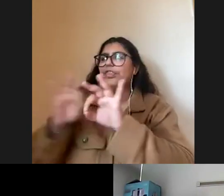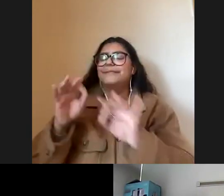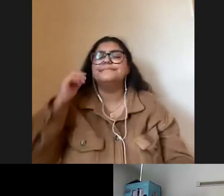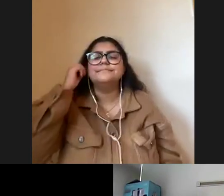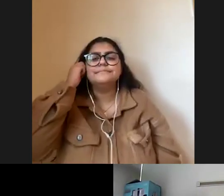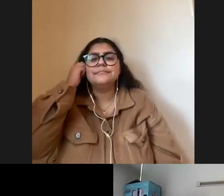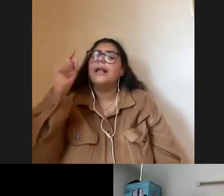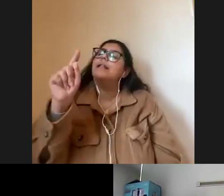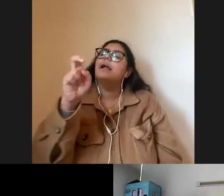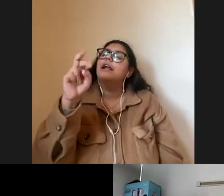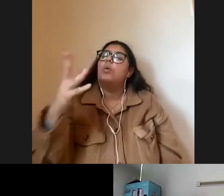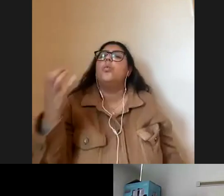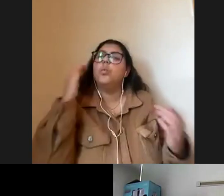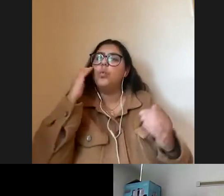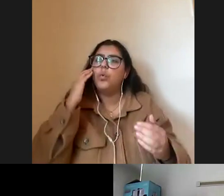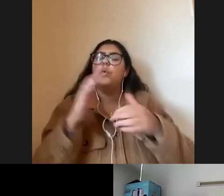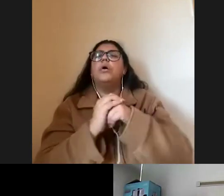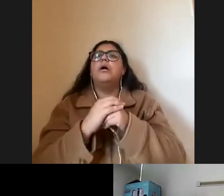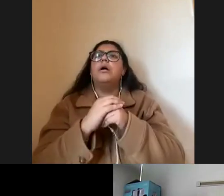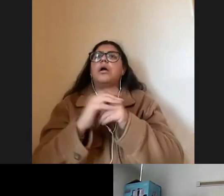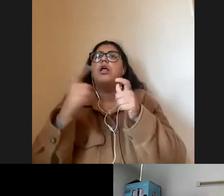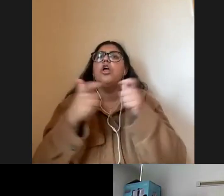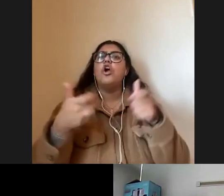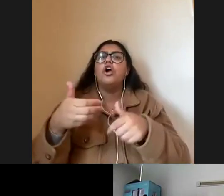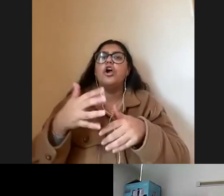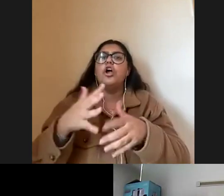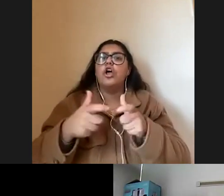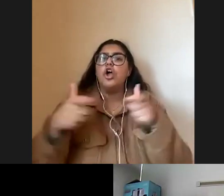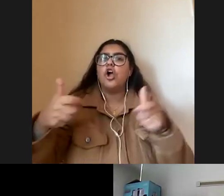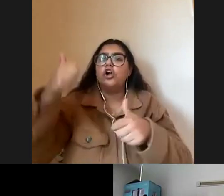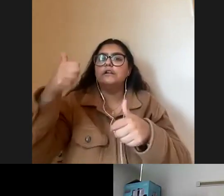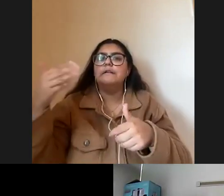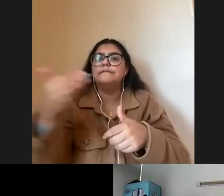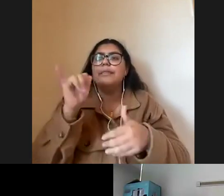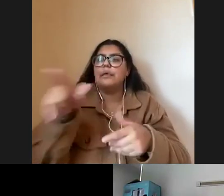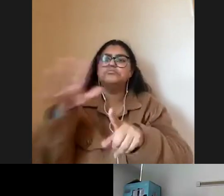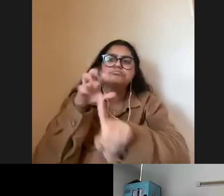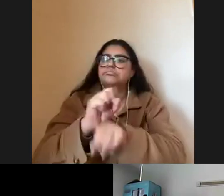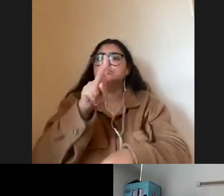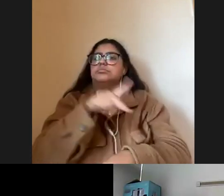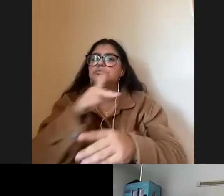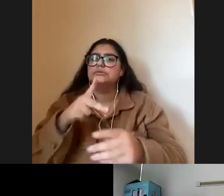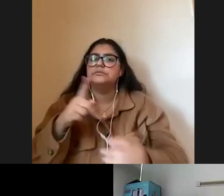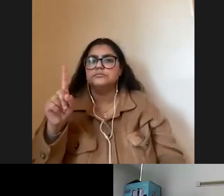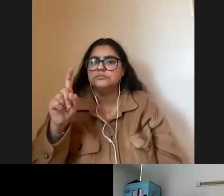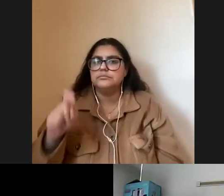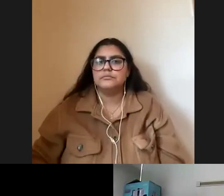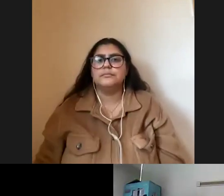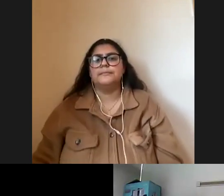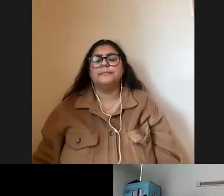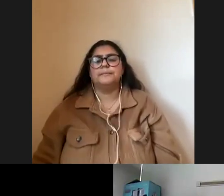Tanner wants to know, what is the largest fish that you personally have ever caught? Ooh,